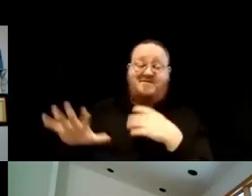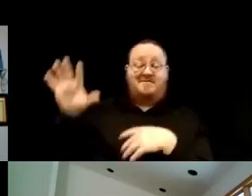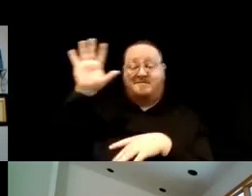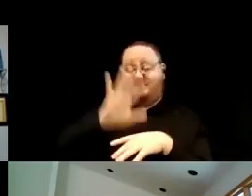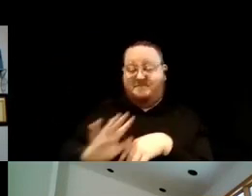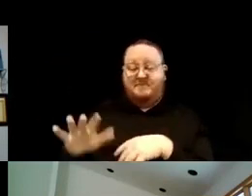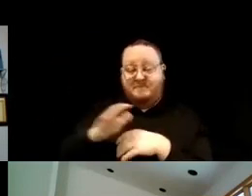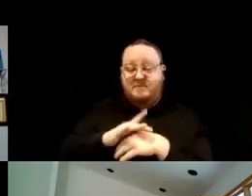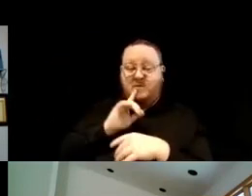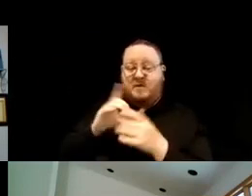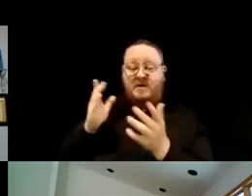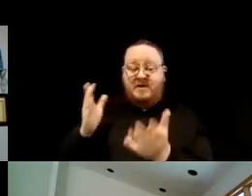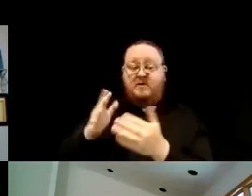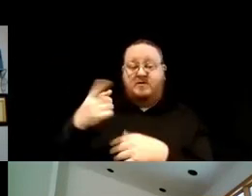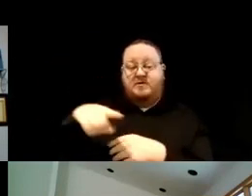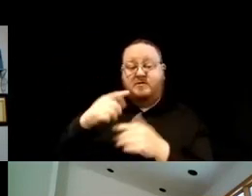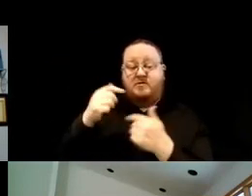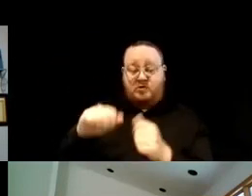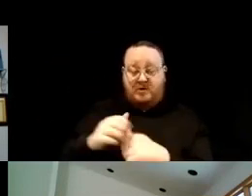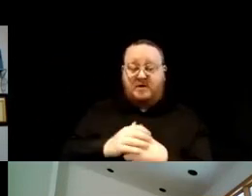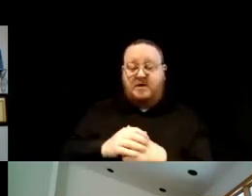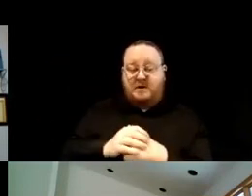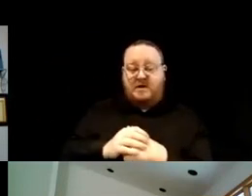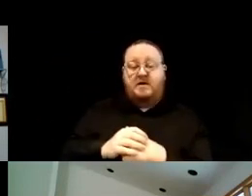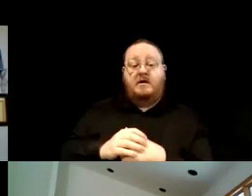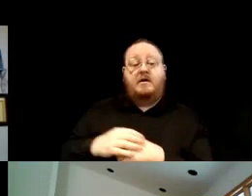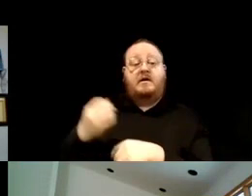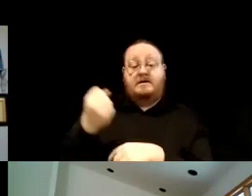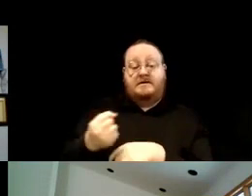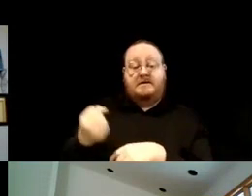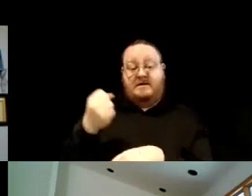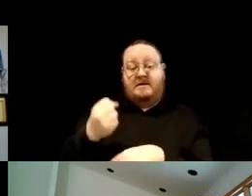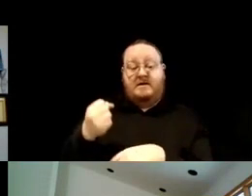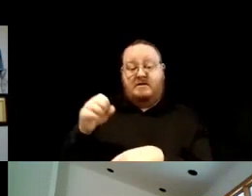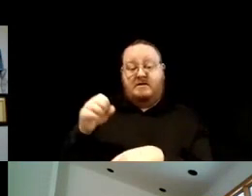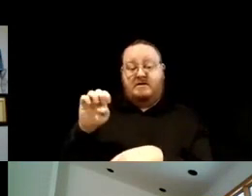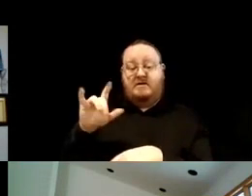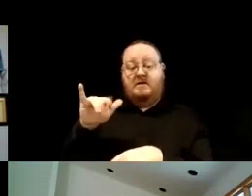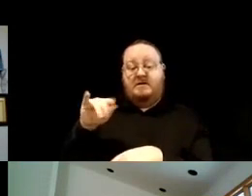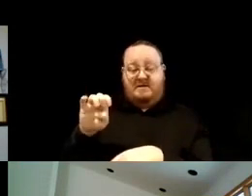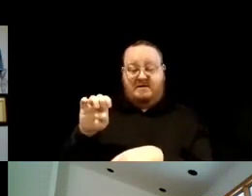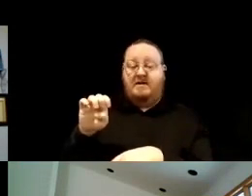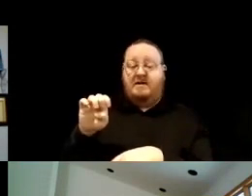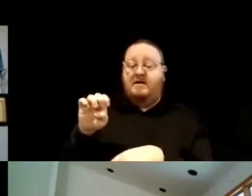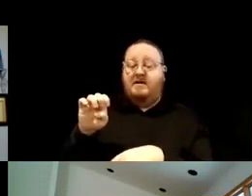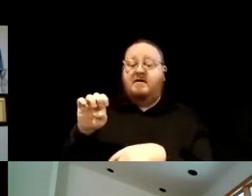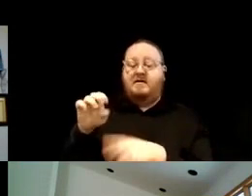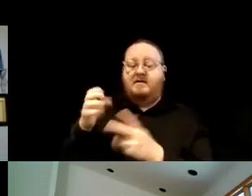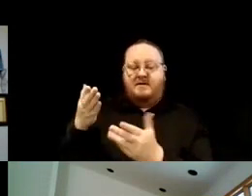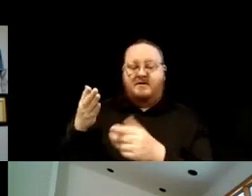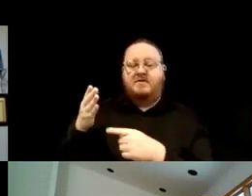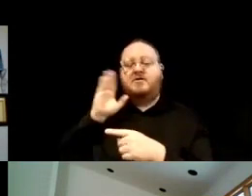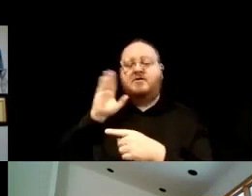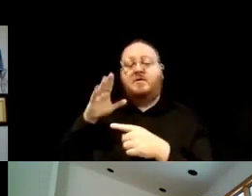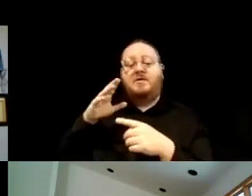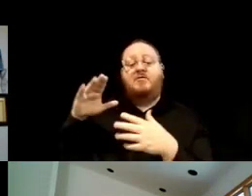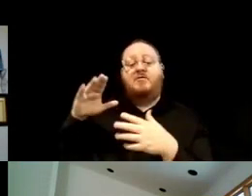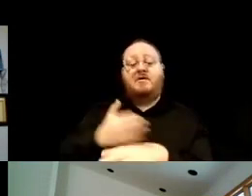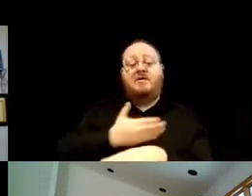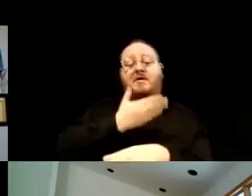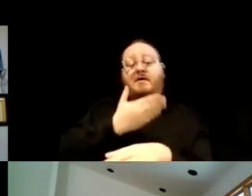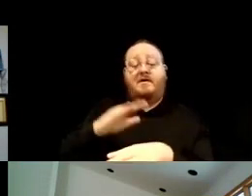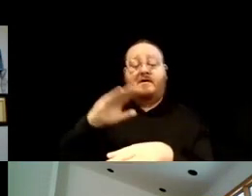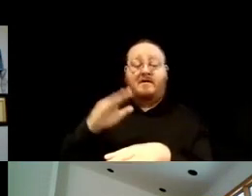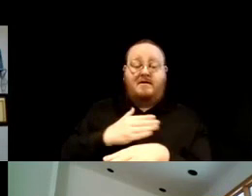encourage you to try that out. This coming Saturday, we have Elaine on the call and she's doing a concert. She is a folk